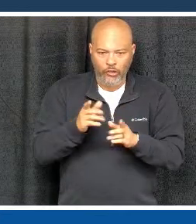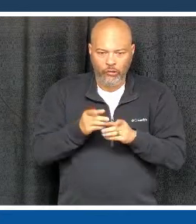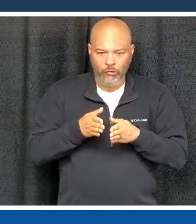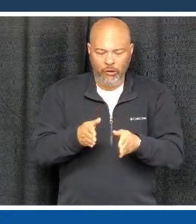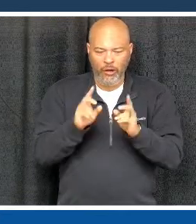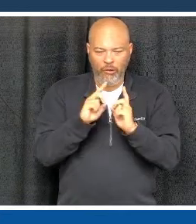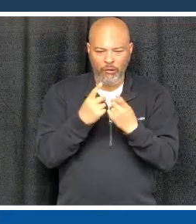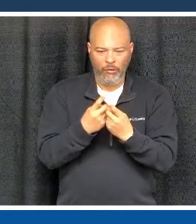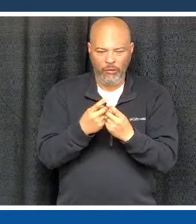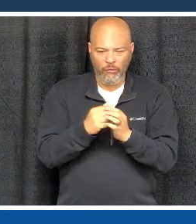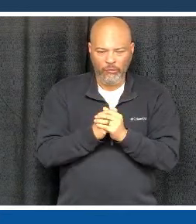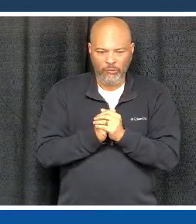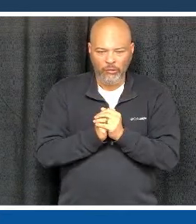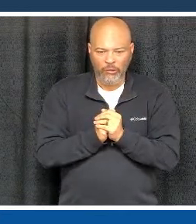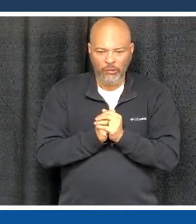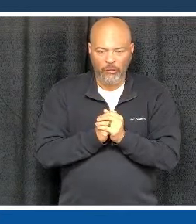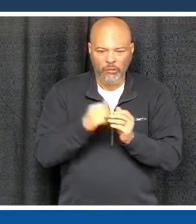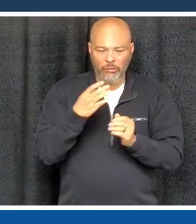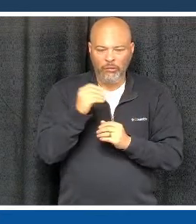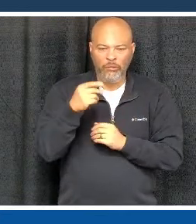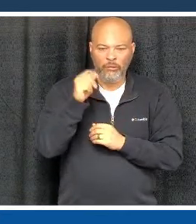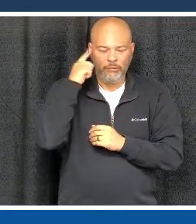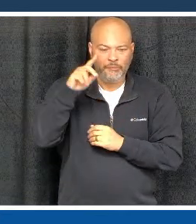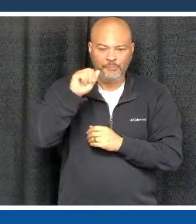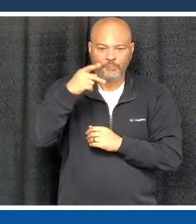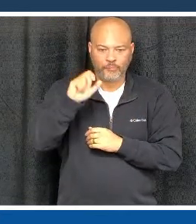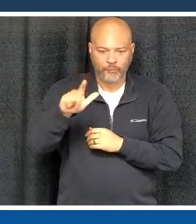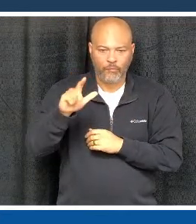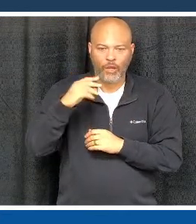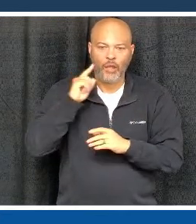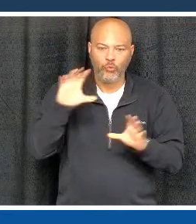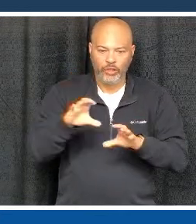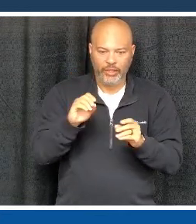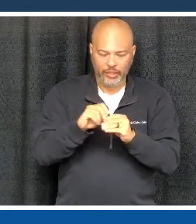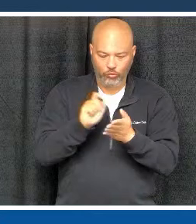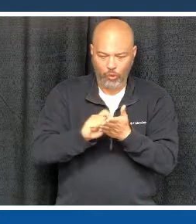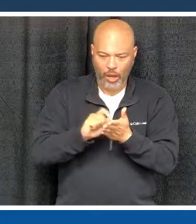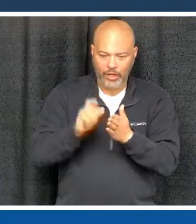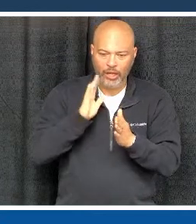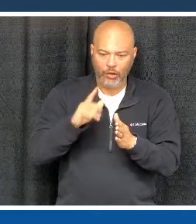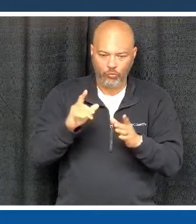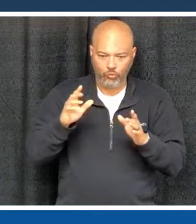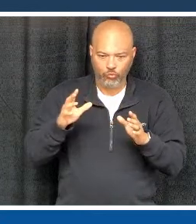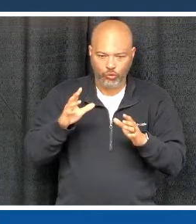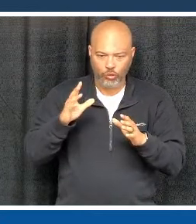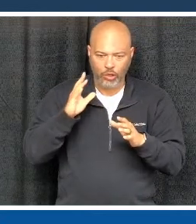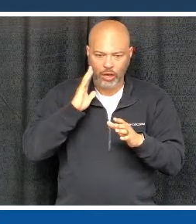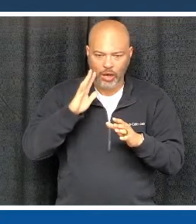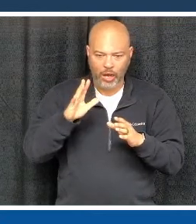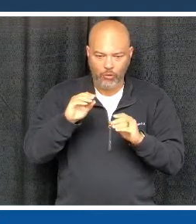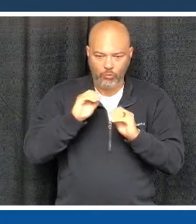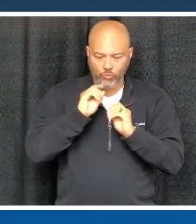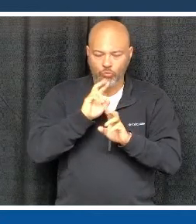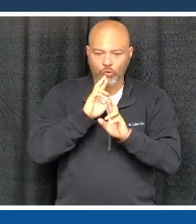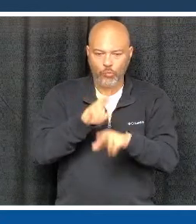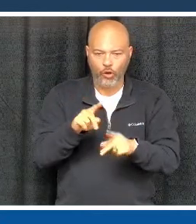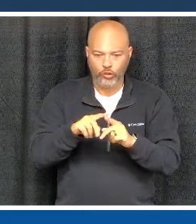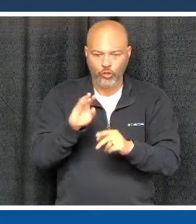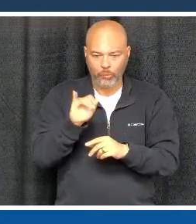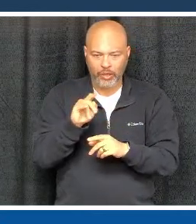department, and the appeals will be done in writing and will be reported to the committee, so to